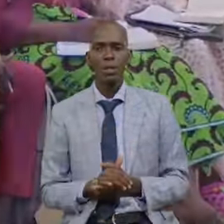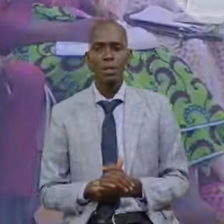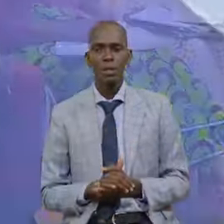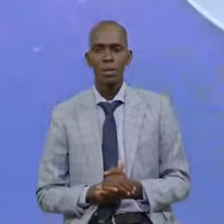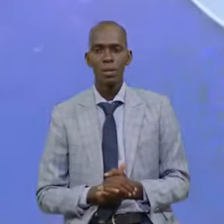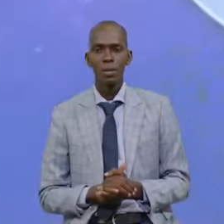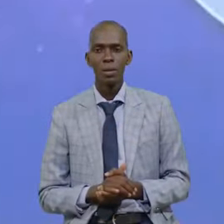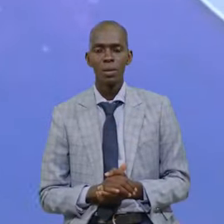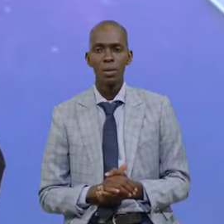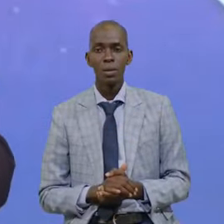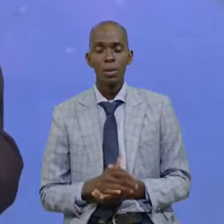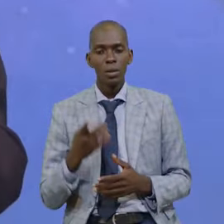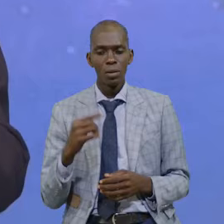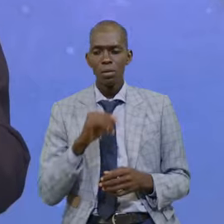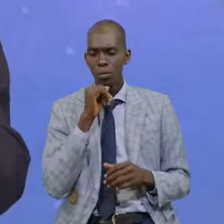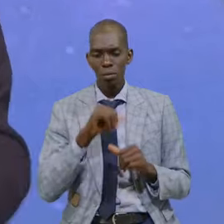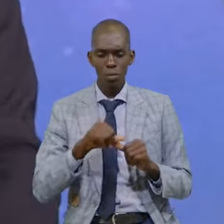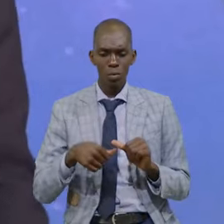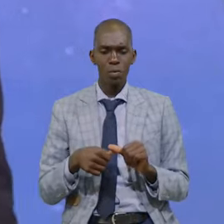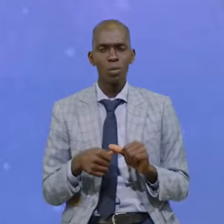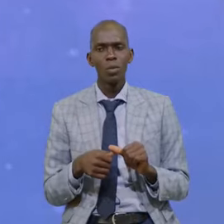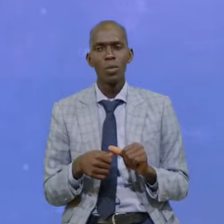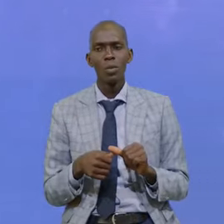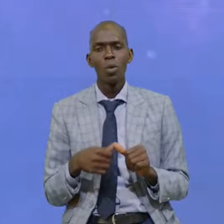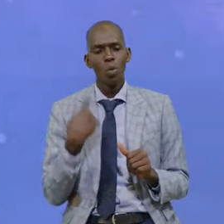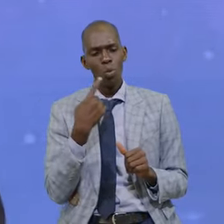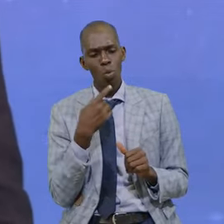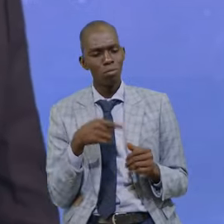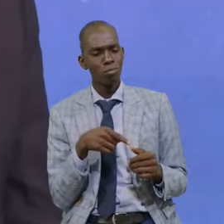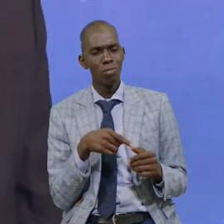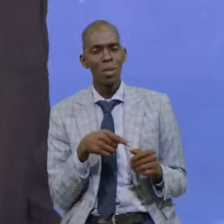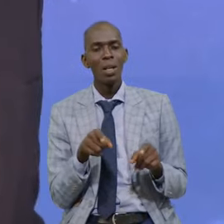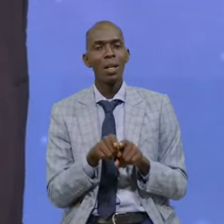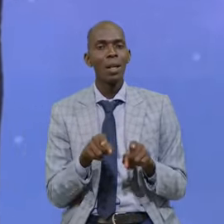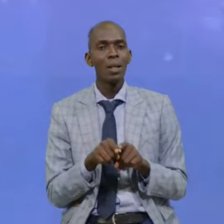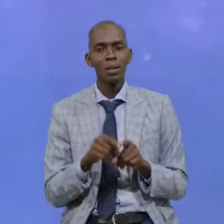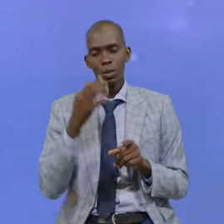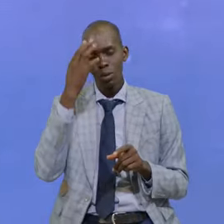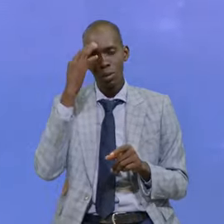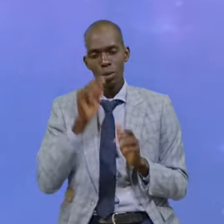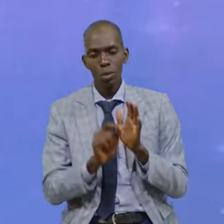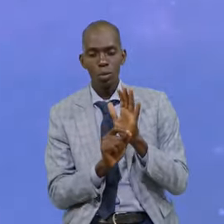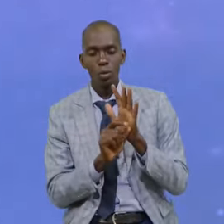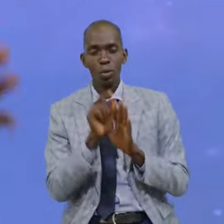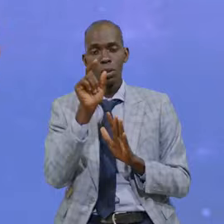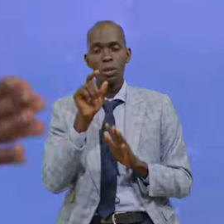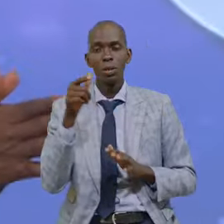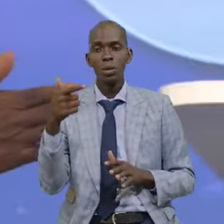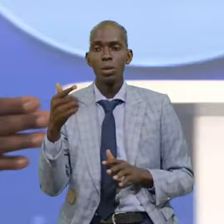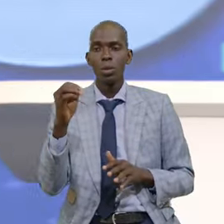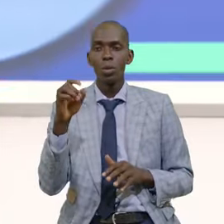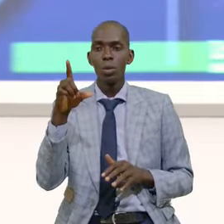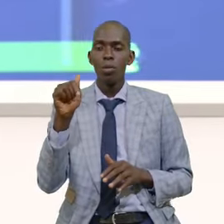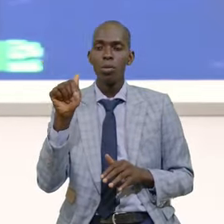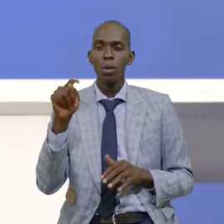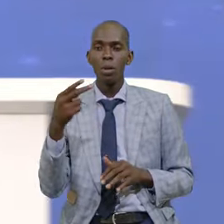The uncircumcised, who are those like Goliath coming into Israel. And the Lord